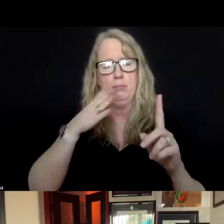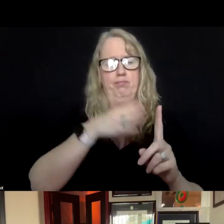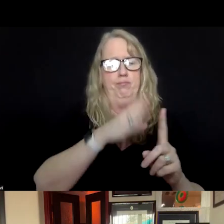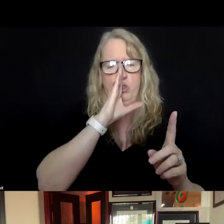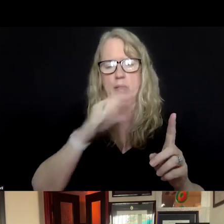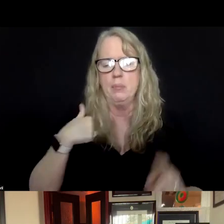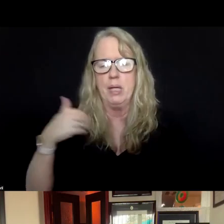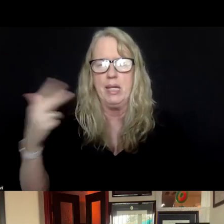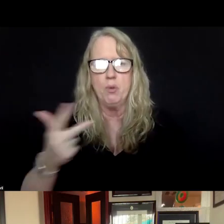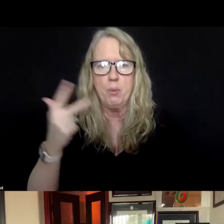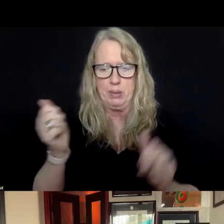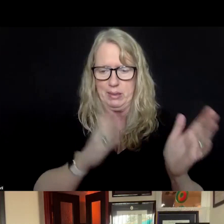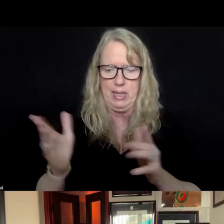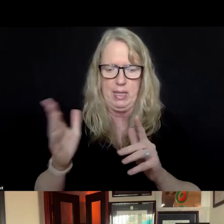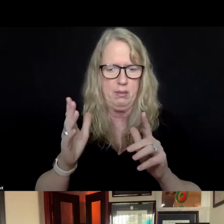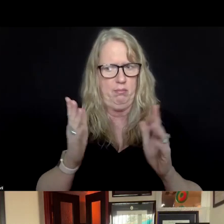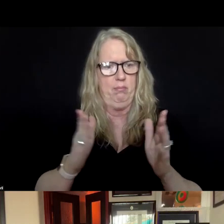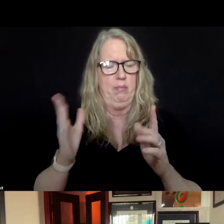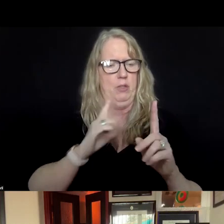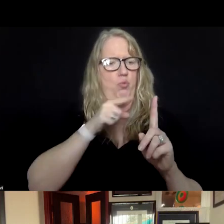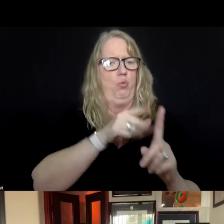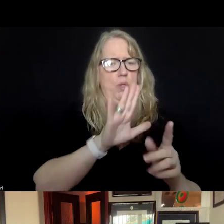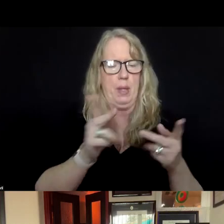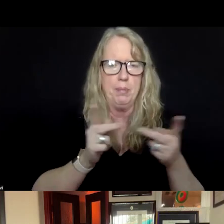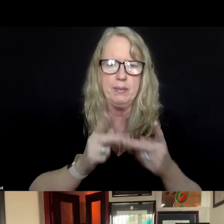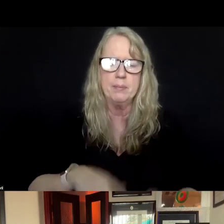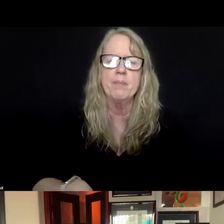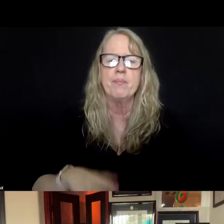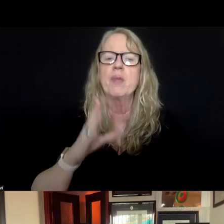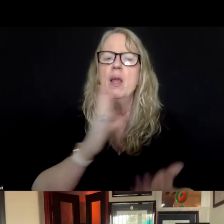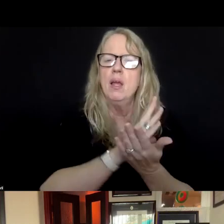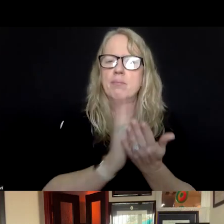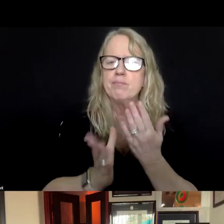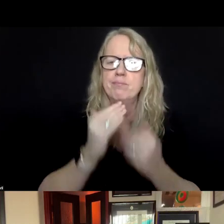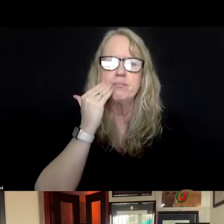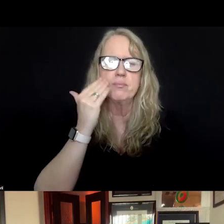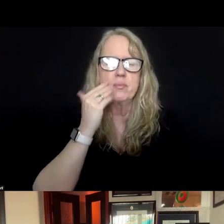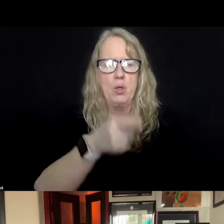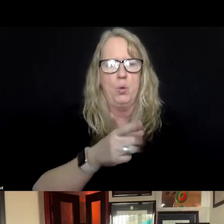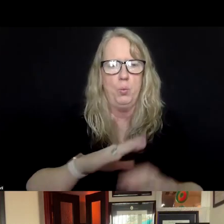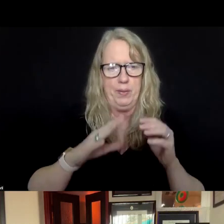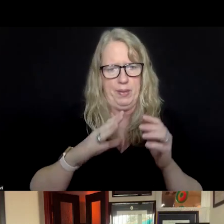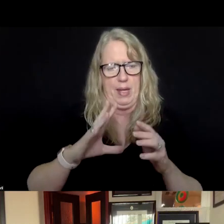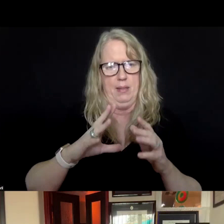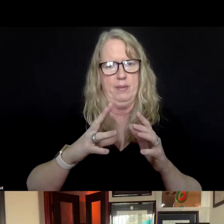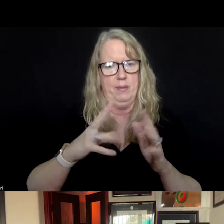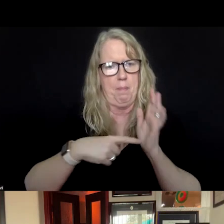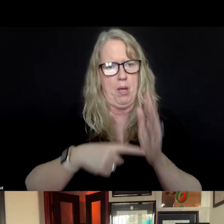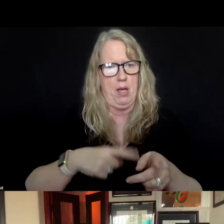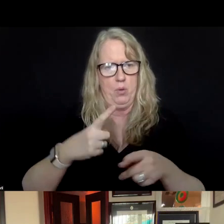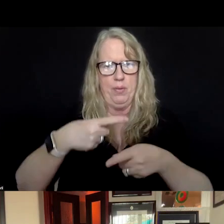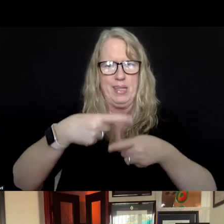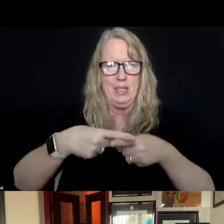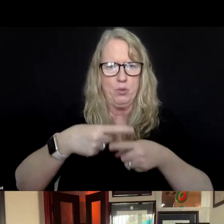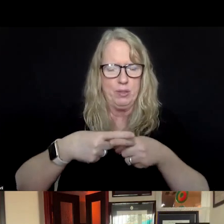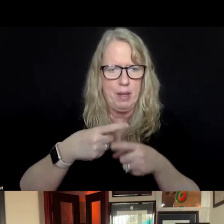team could arrange for them to go there. And then at every point along here, if you're familiar with that sequential intercept model, which the intercept 0